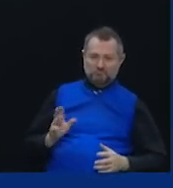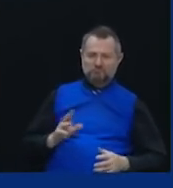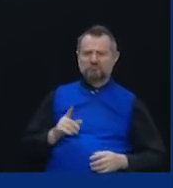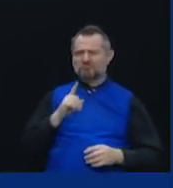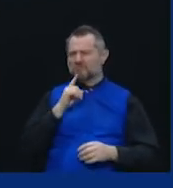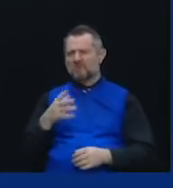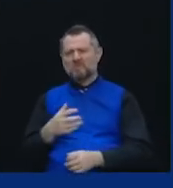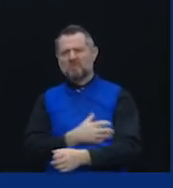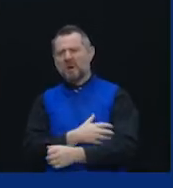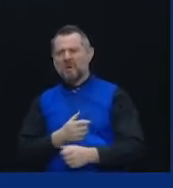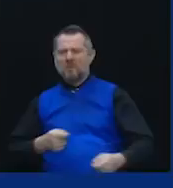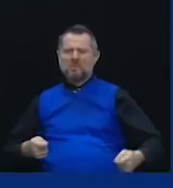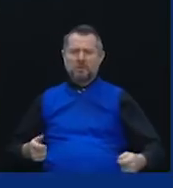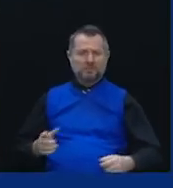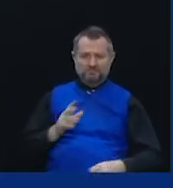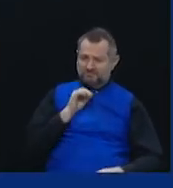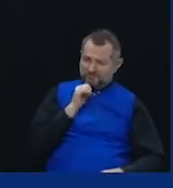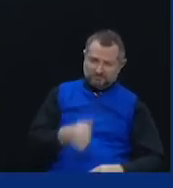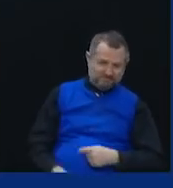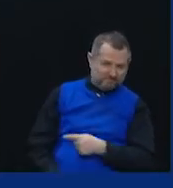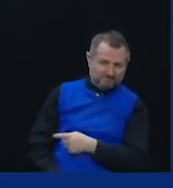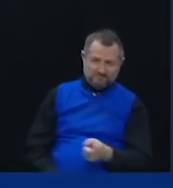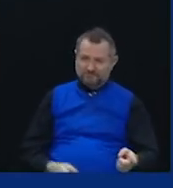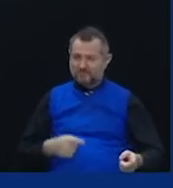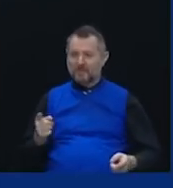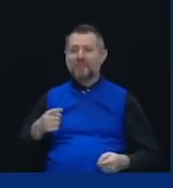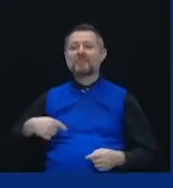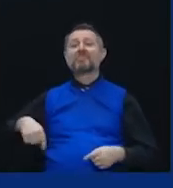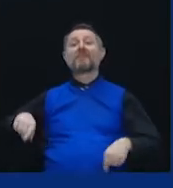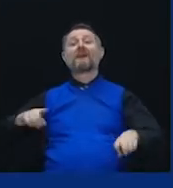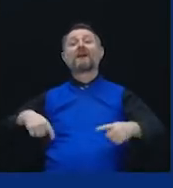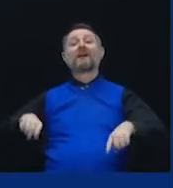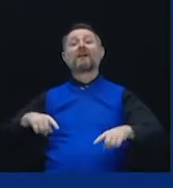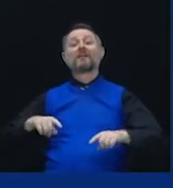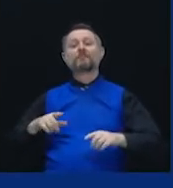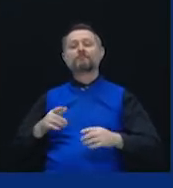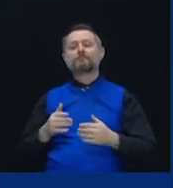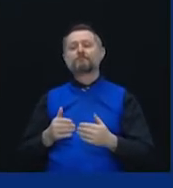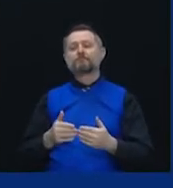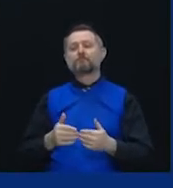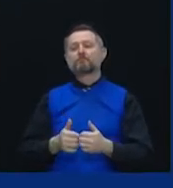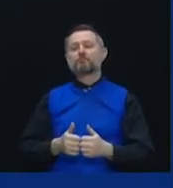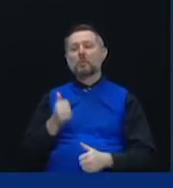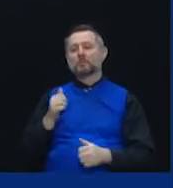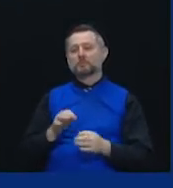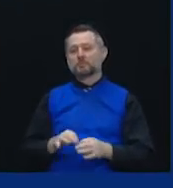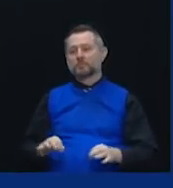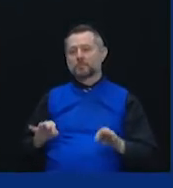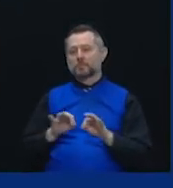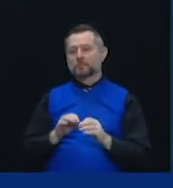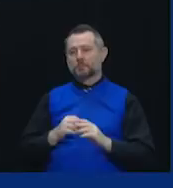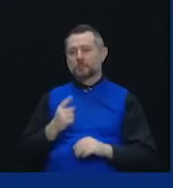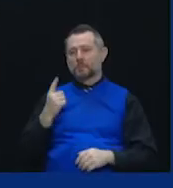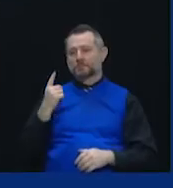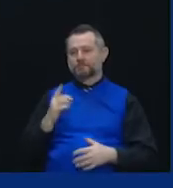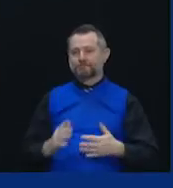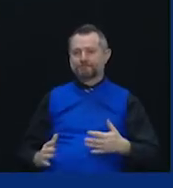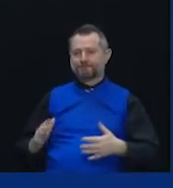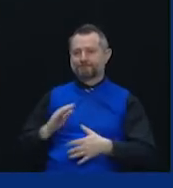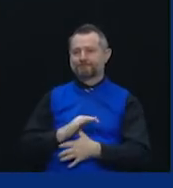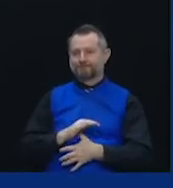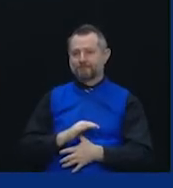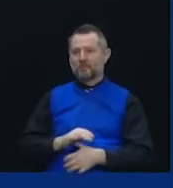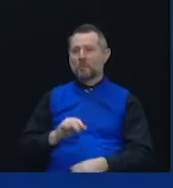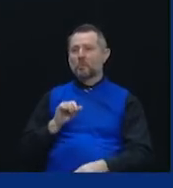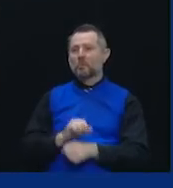powerful, but they are the most essential. They are the working